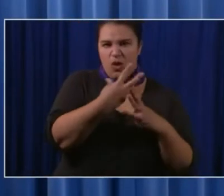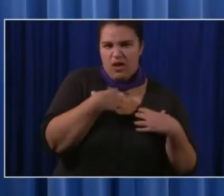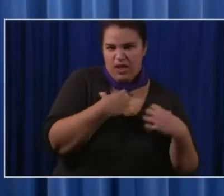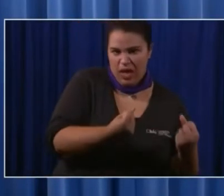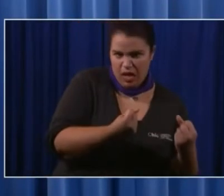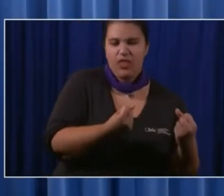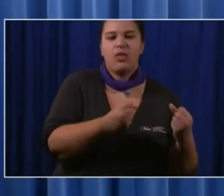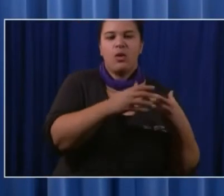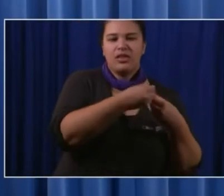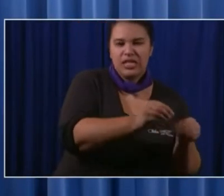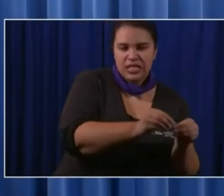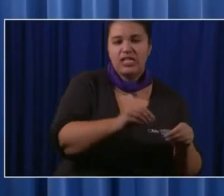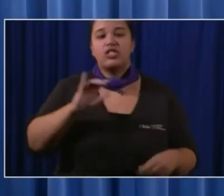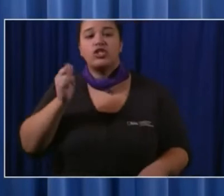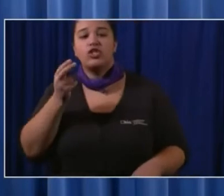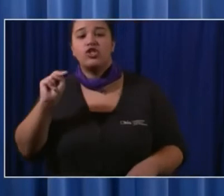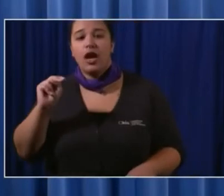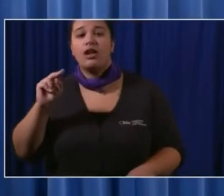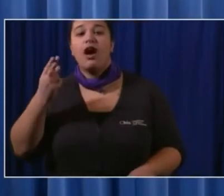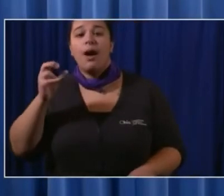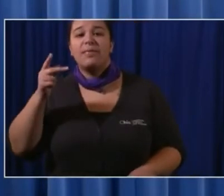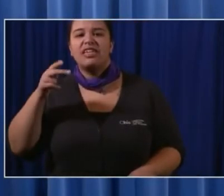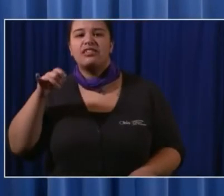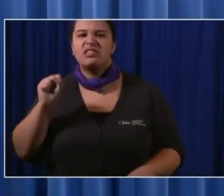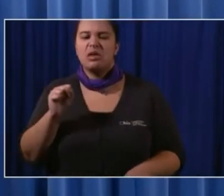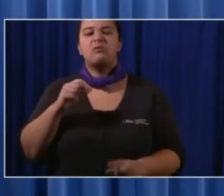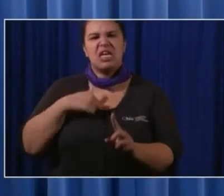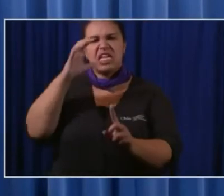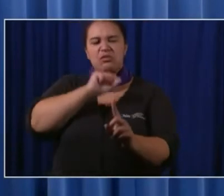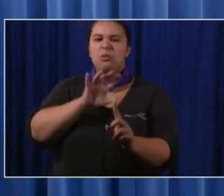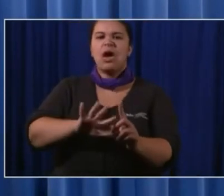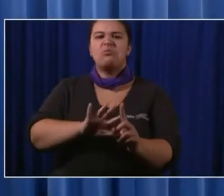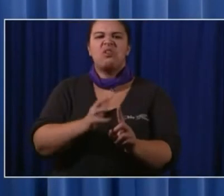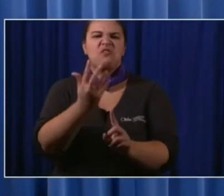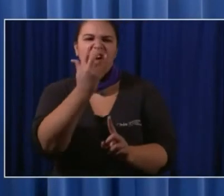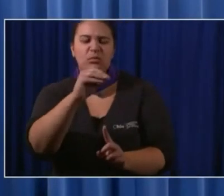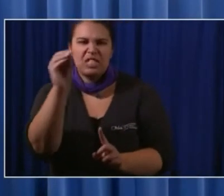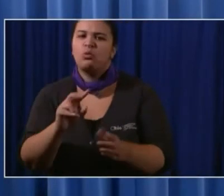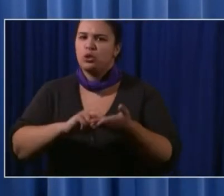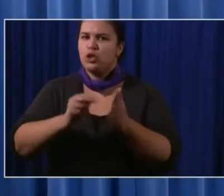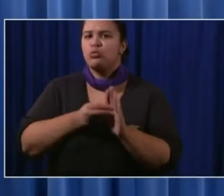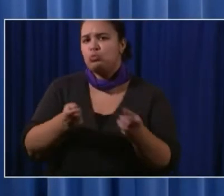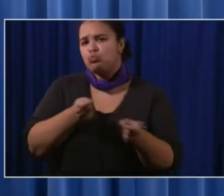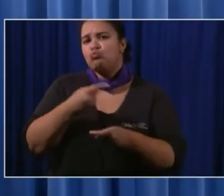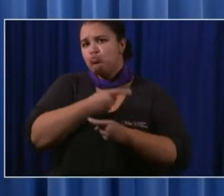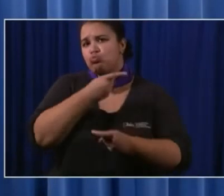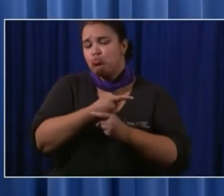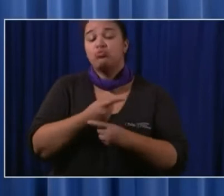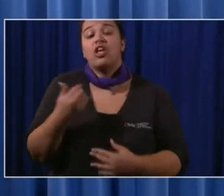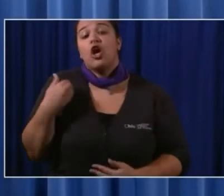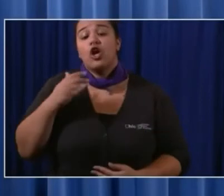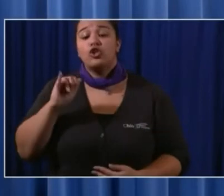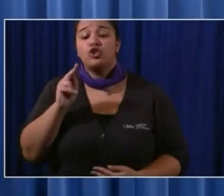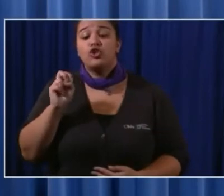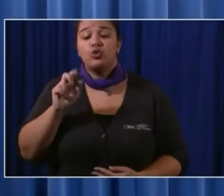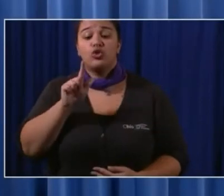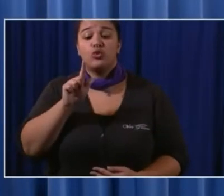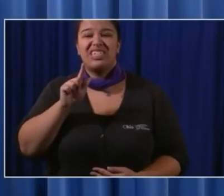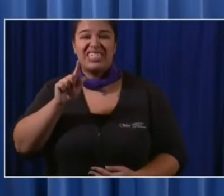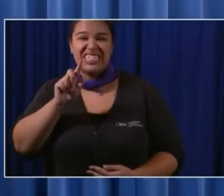around 5% means the virus is under control. We also know that the director of the CDC said on June 26th and again